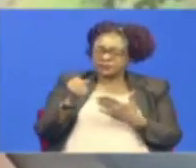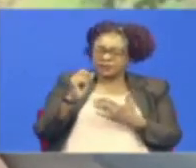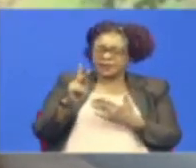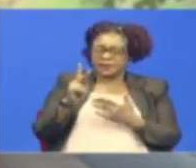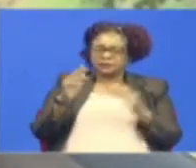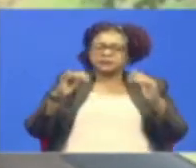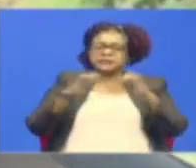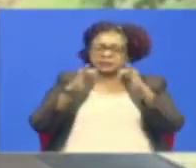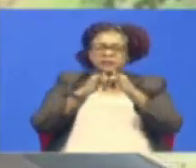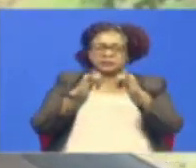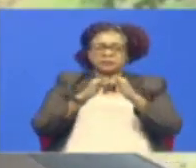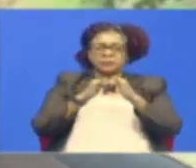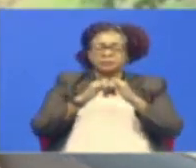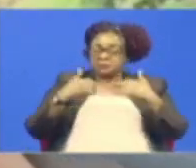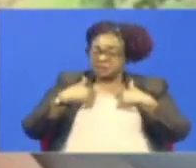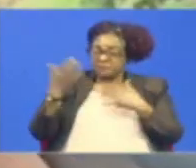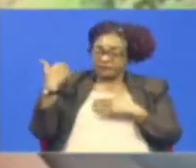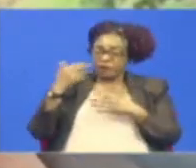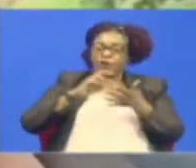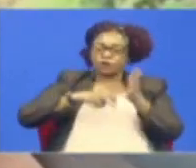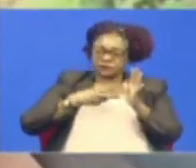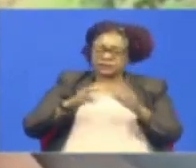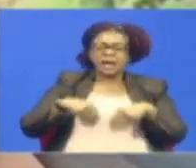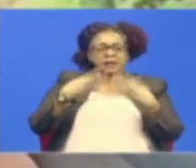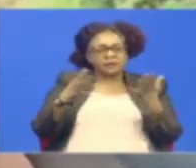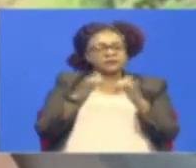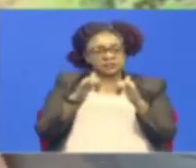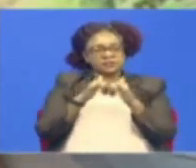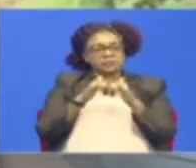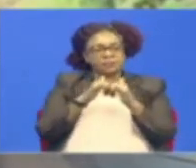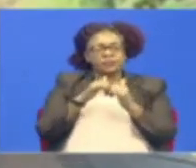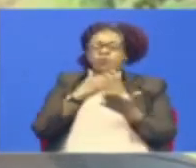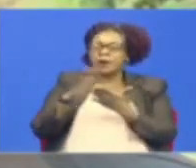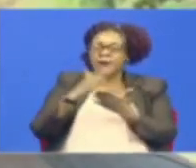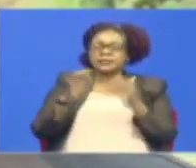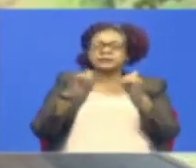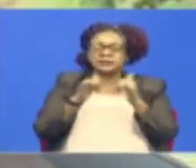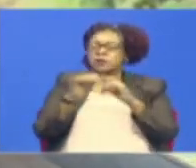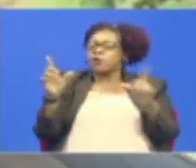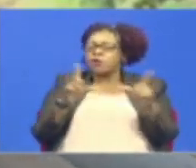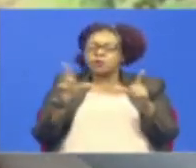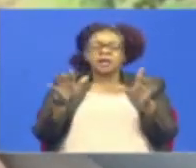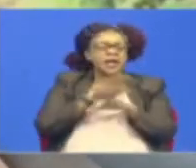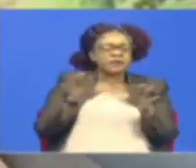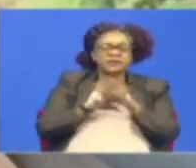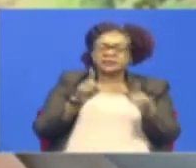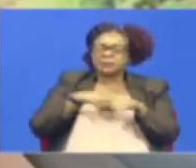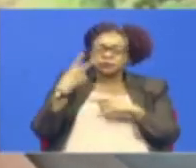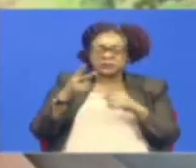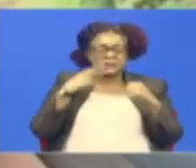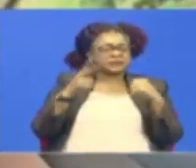tent. Nisha pewa contract ni piane hiyo tent. Huh? Unaaya hiyo tent, lori na nini na nini na nini. Ukiangalia